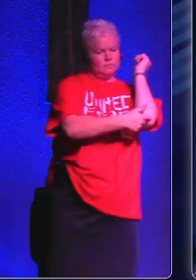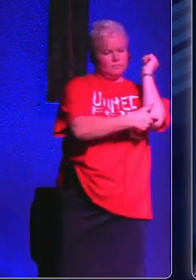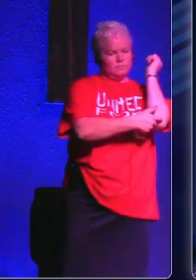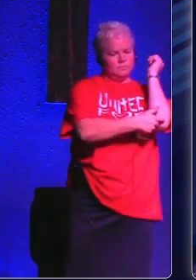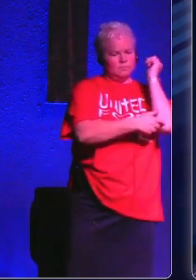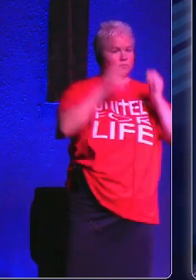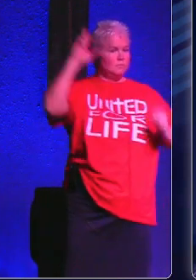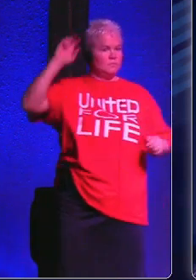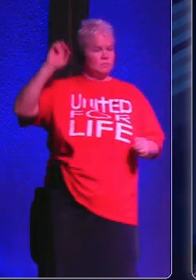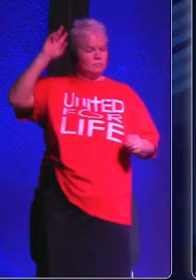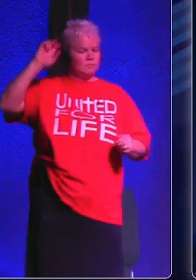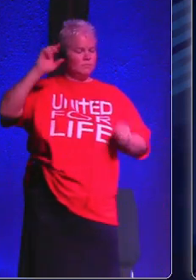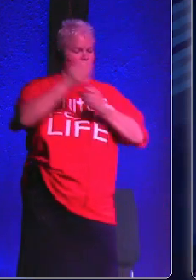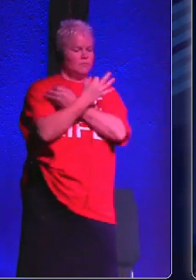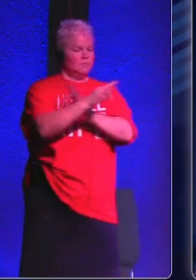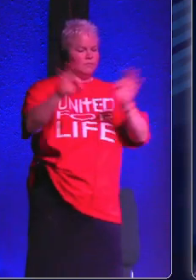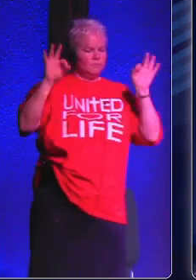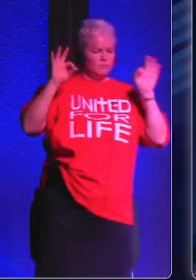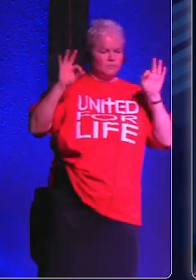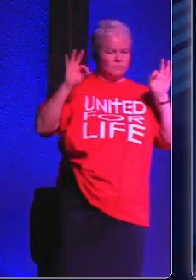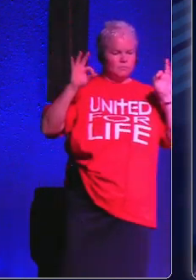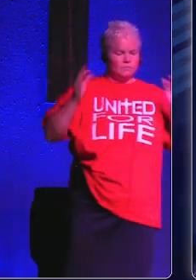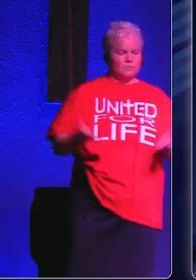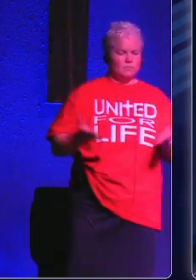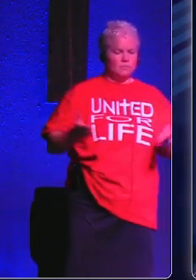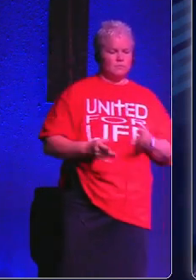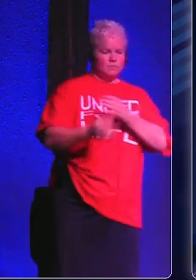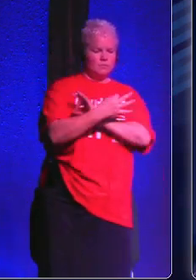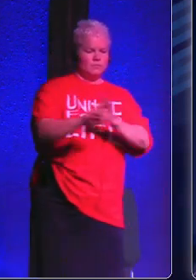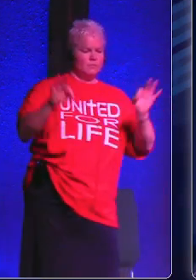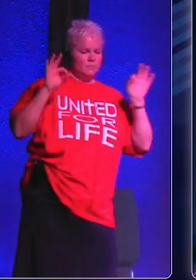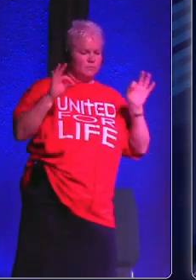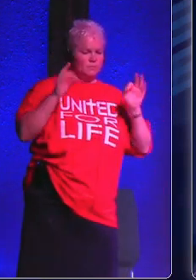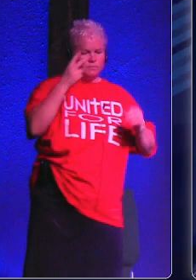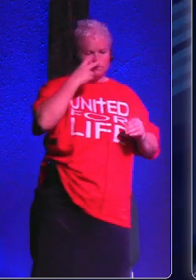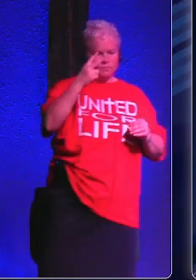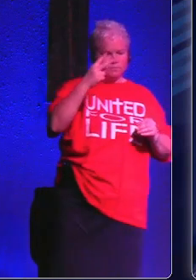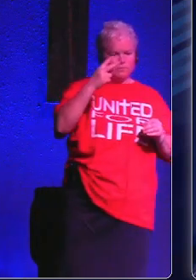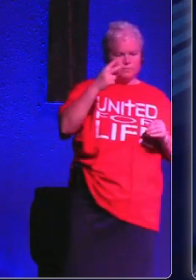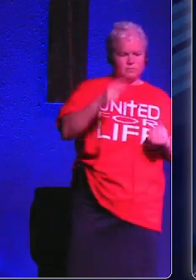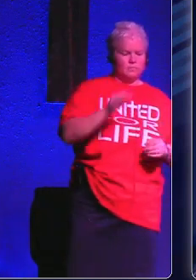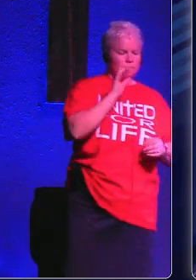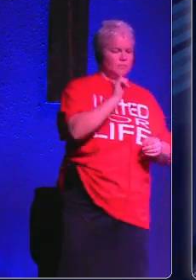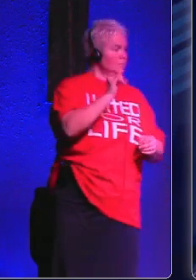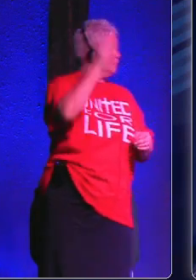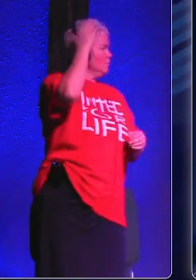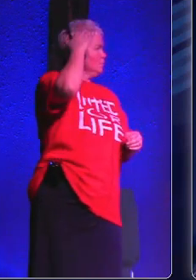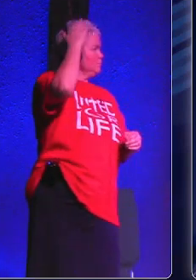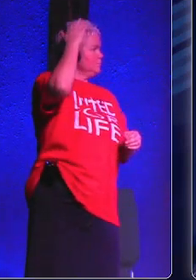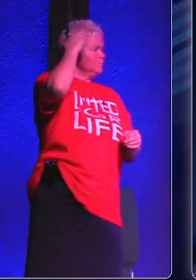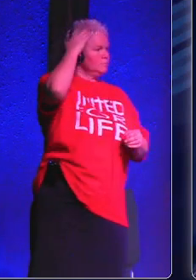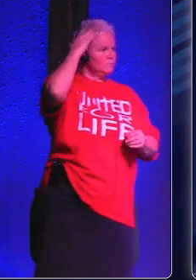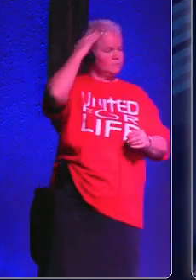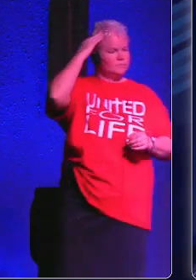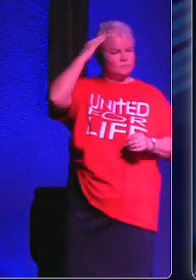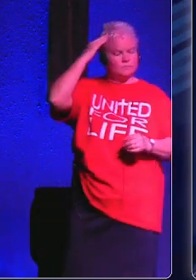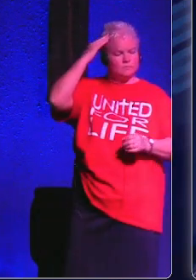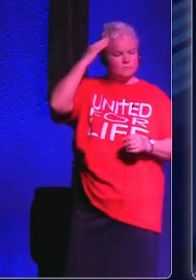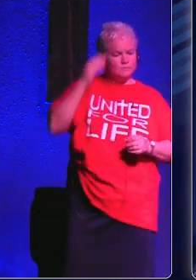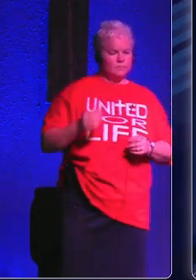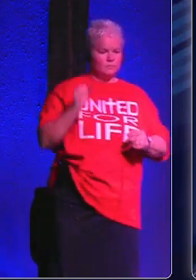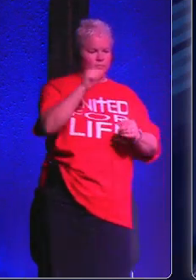to really comprehend what that freedom is, what that freedom looks like within our lives, Lord, because I know, as well